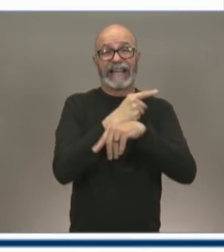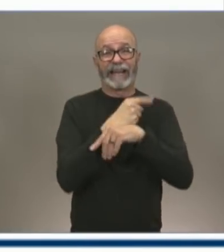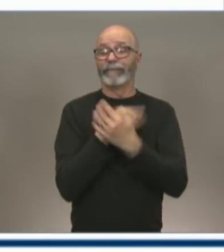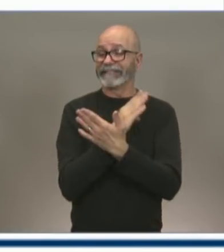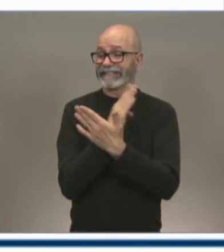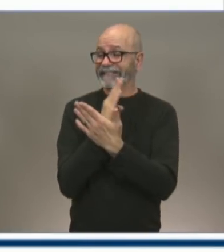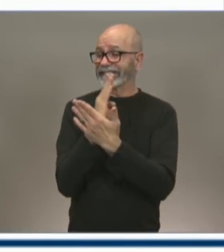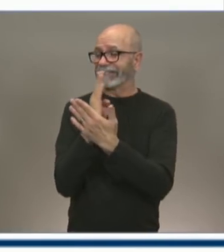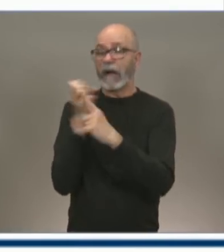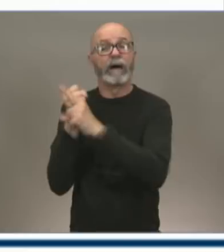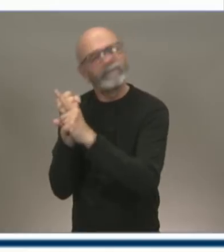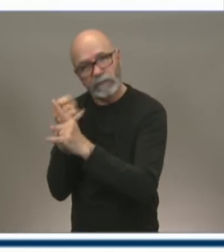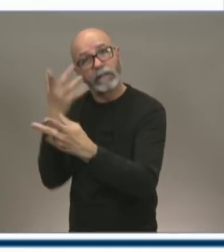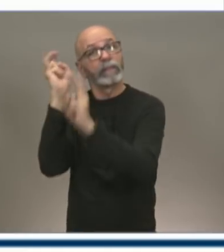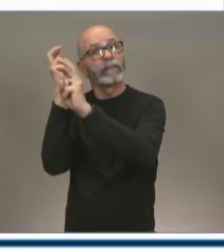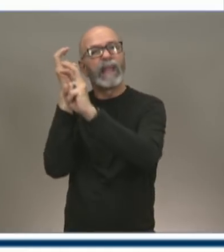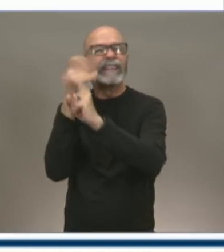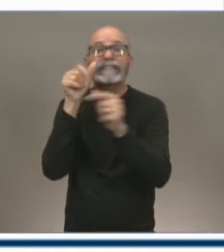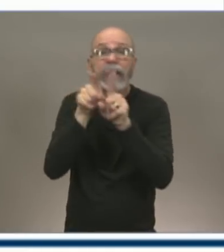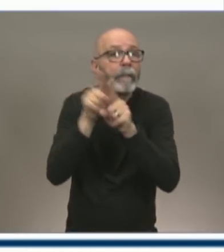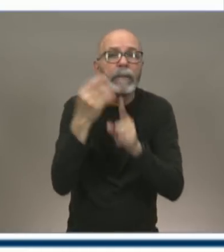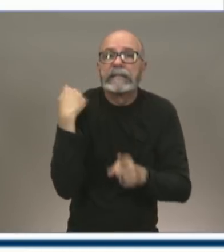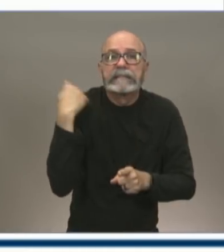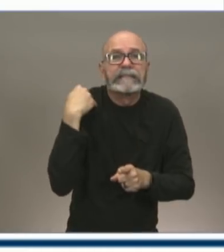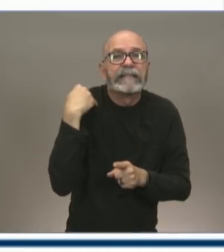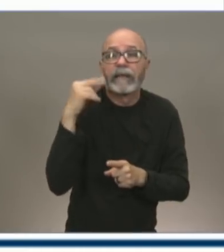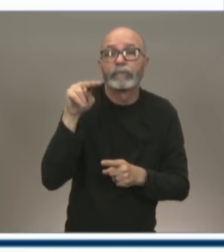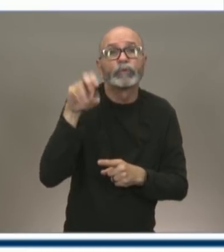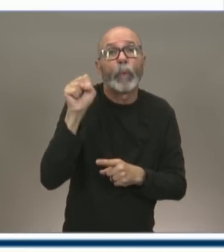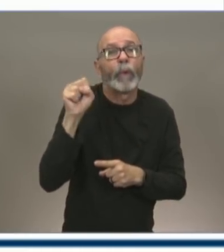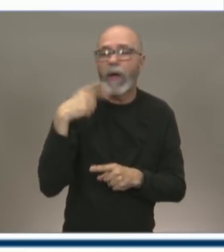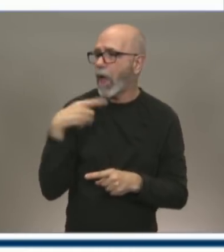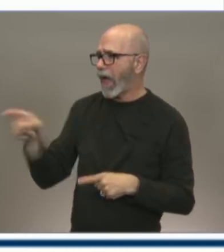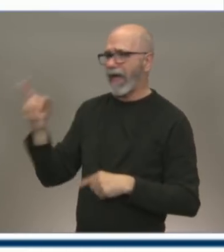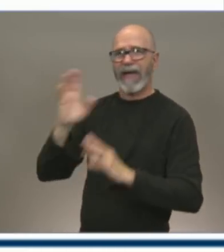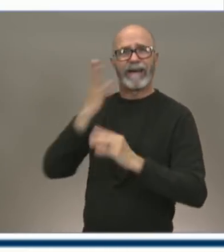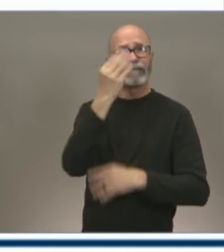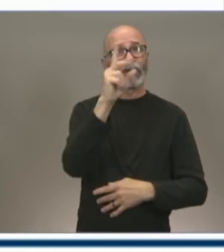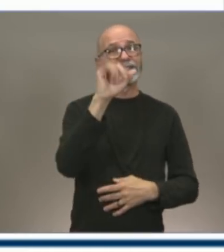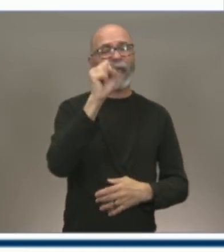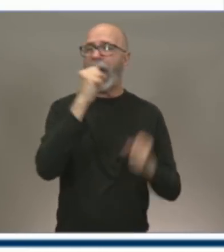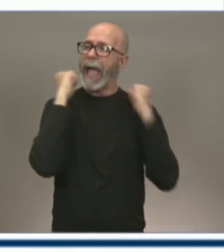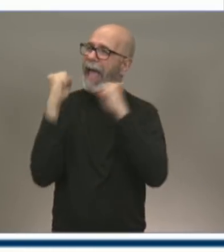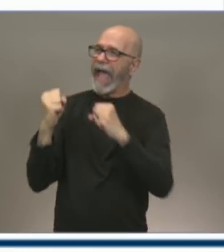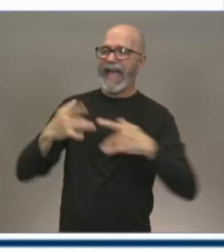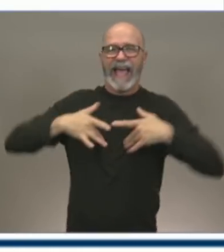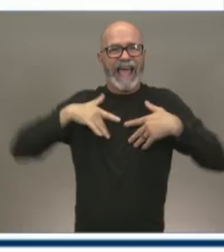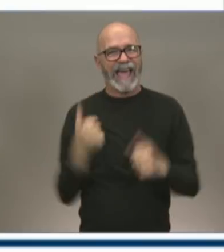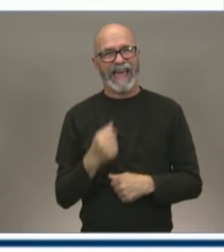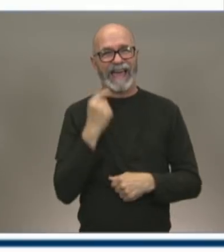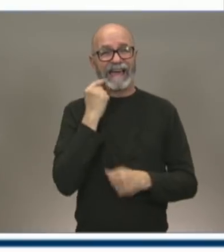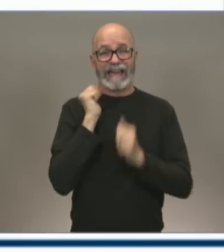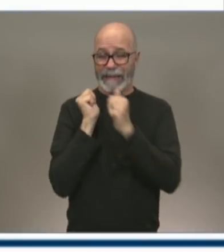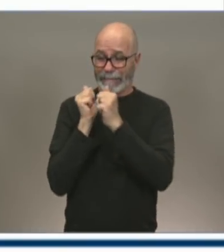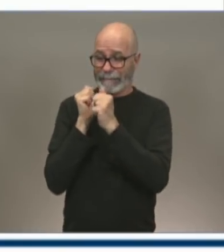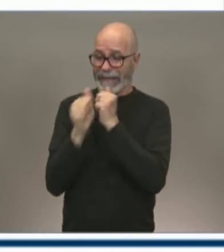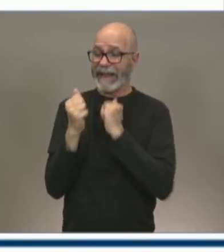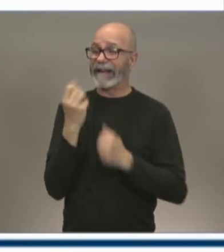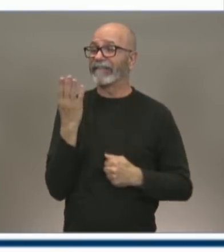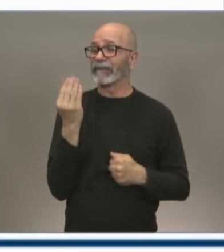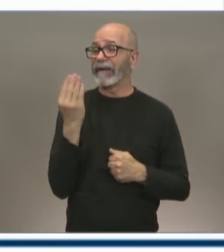that right here in Nova Scotia, that people very late in their 14 days and even became